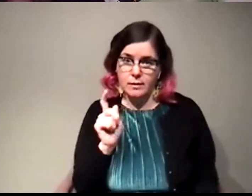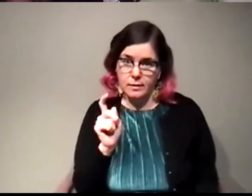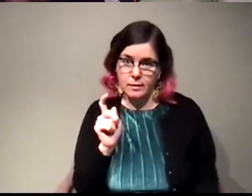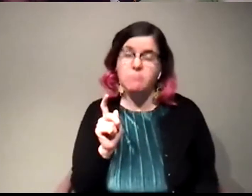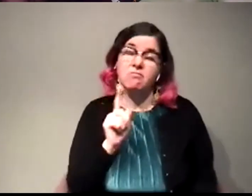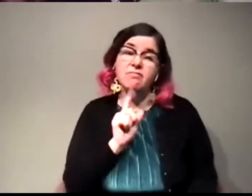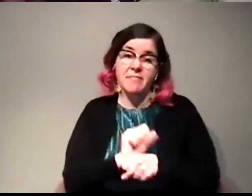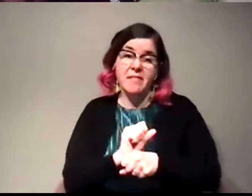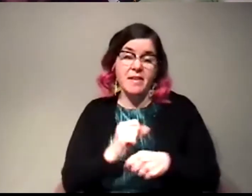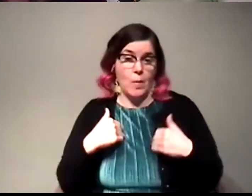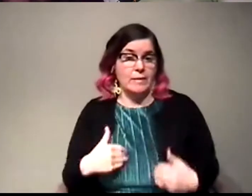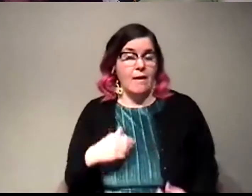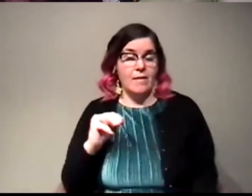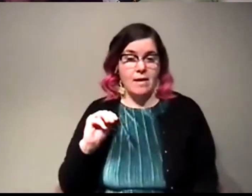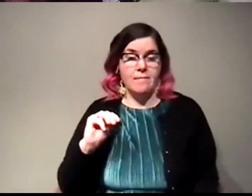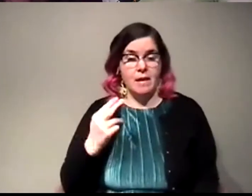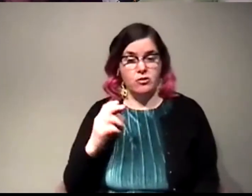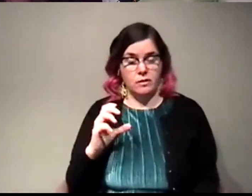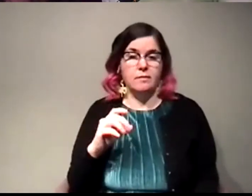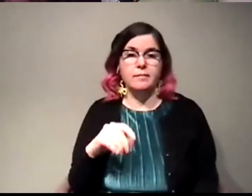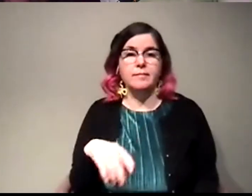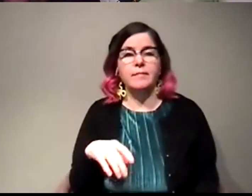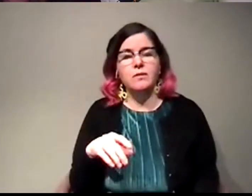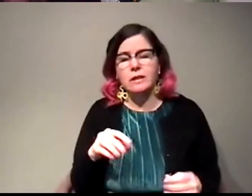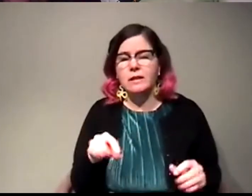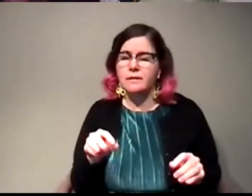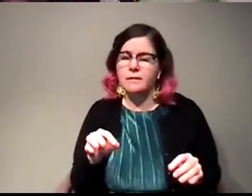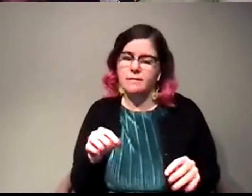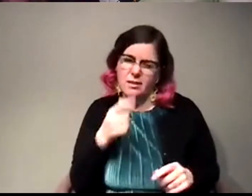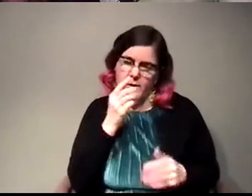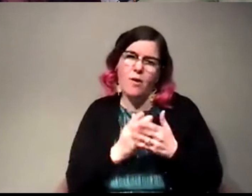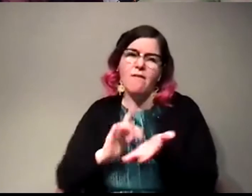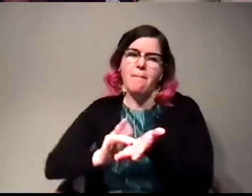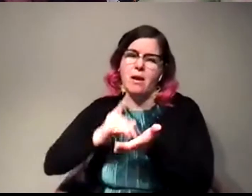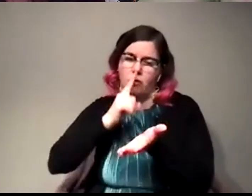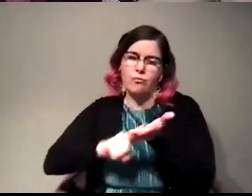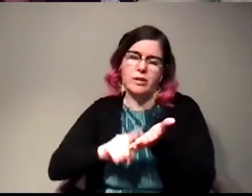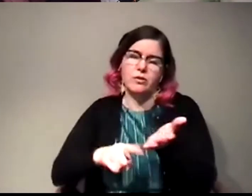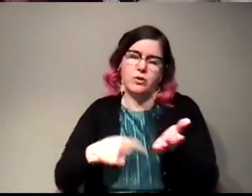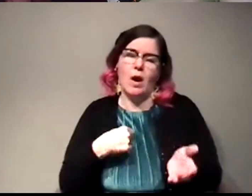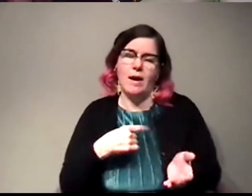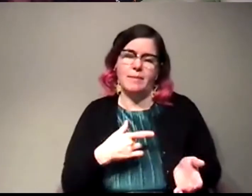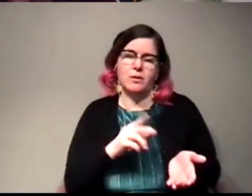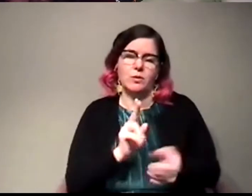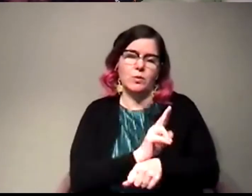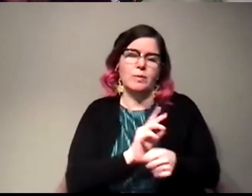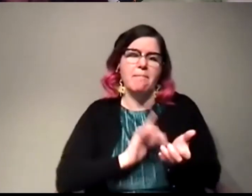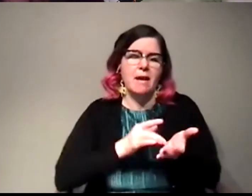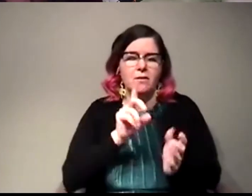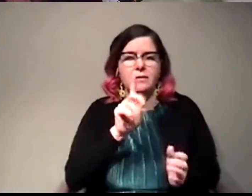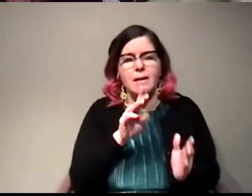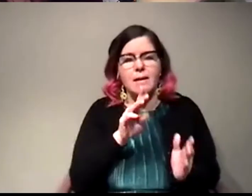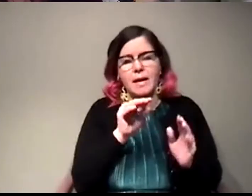interesting study of, or area rather, of medical research. So yeah, I use a lot of medical databases for my project. It's fun.